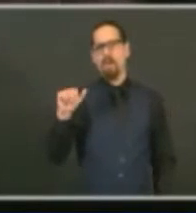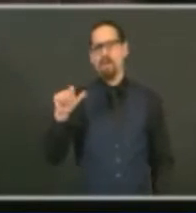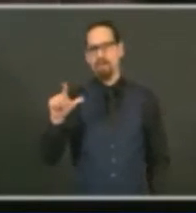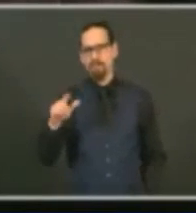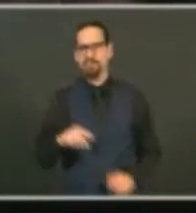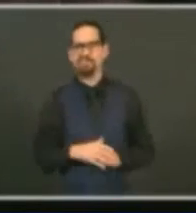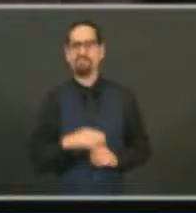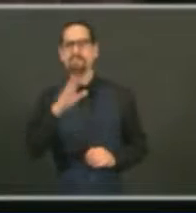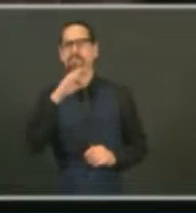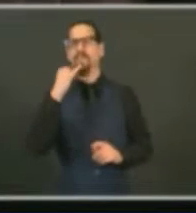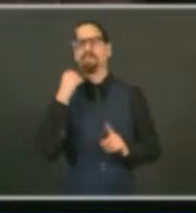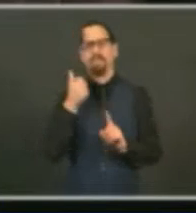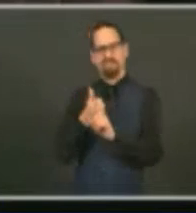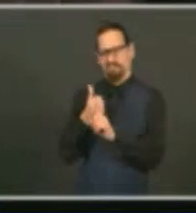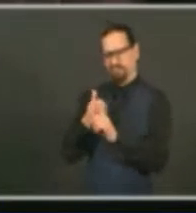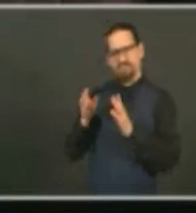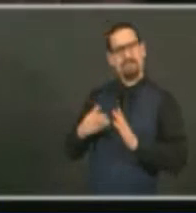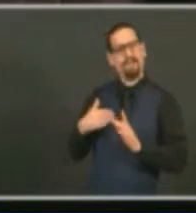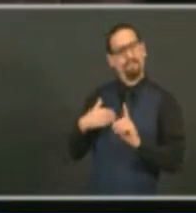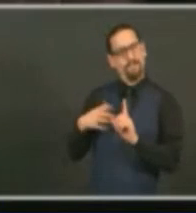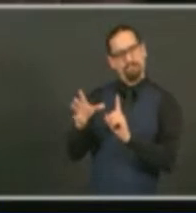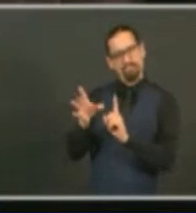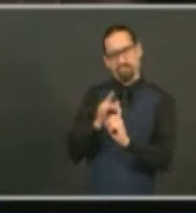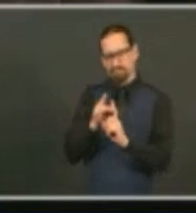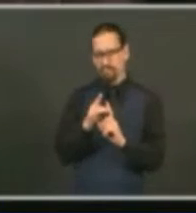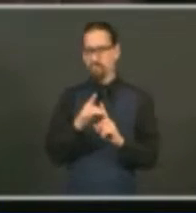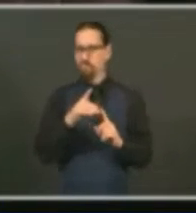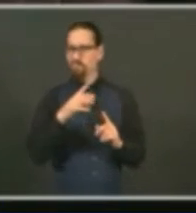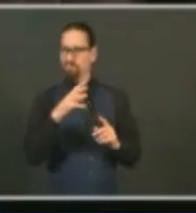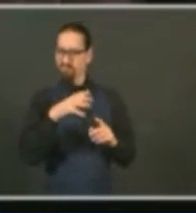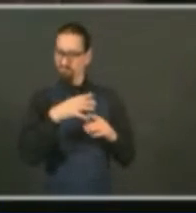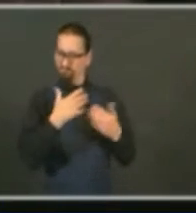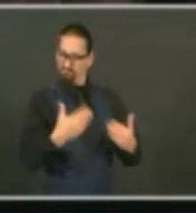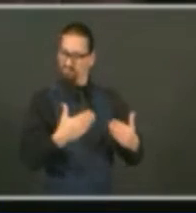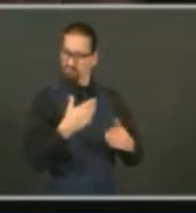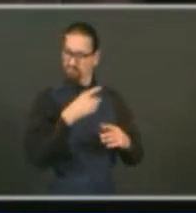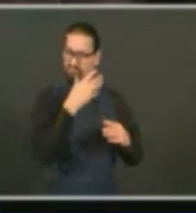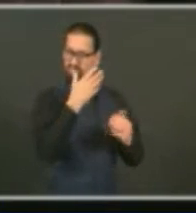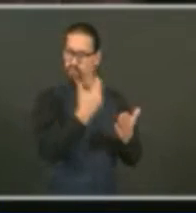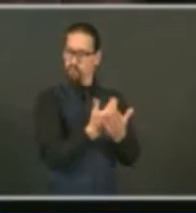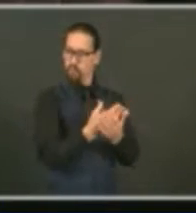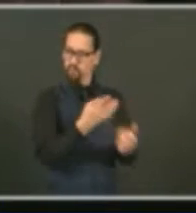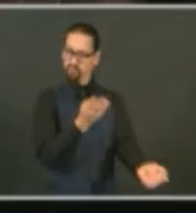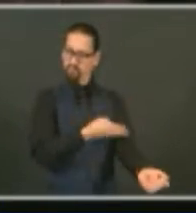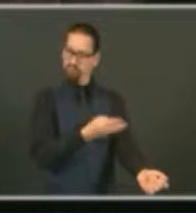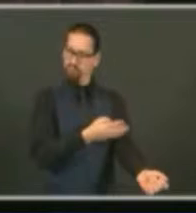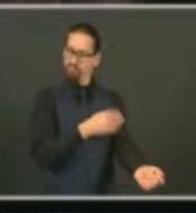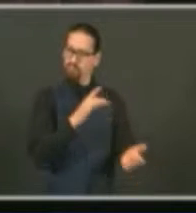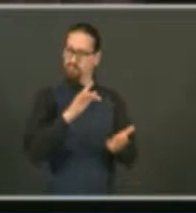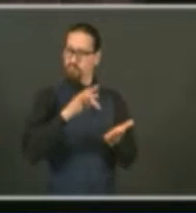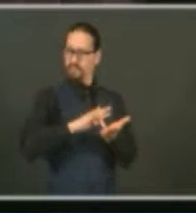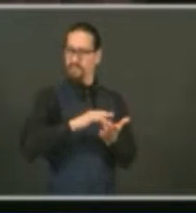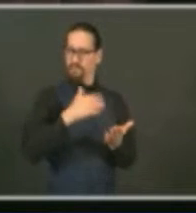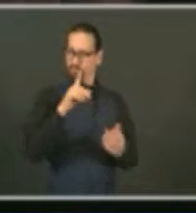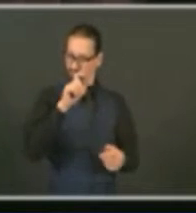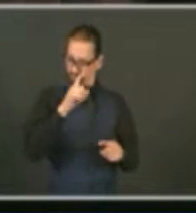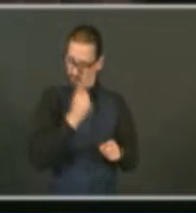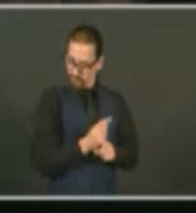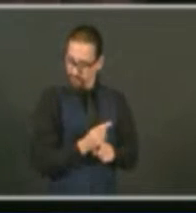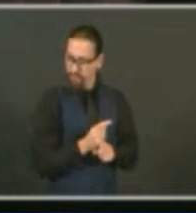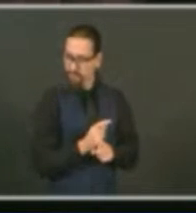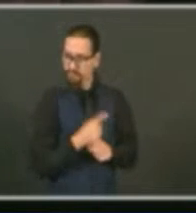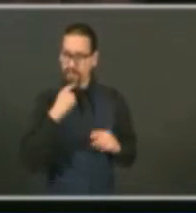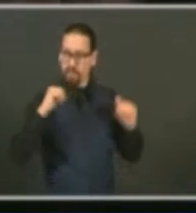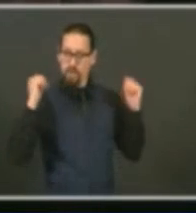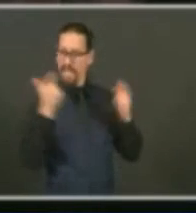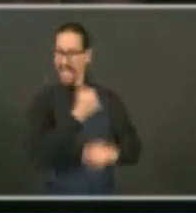take the new treatment you've been talking about. Is that across the board you're suggesting that anybody who